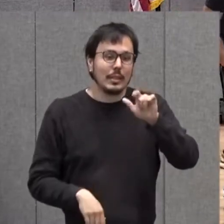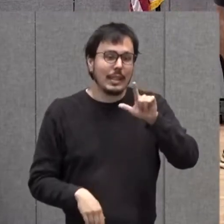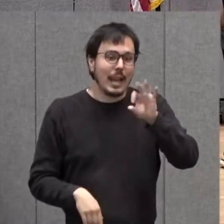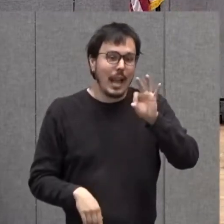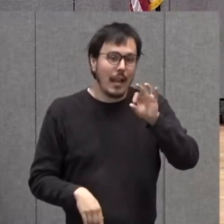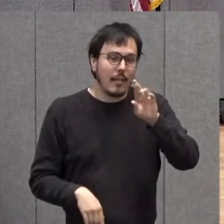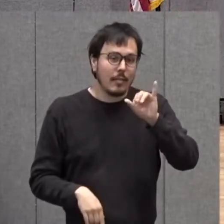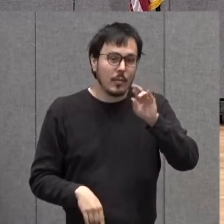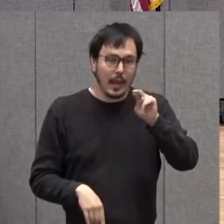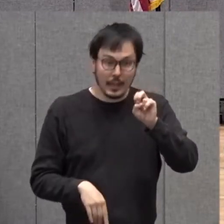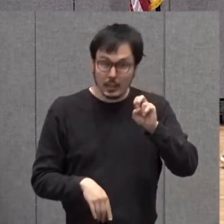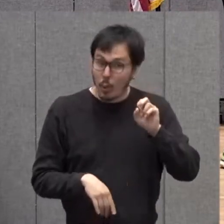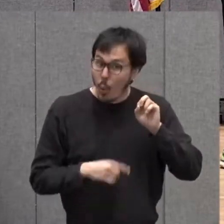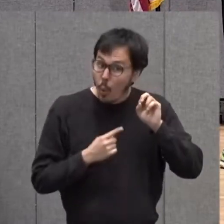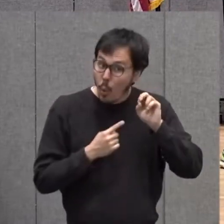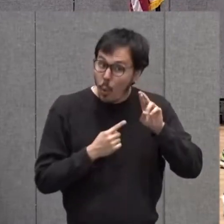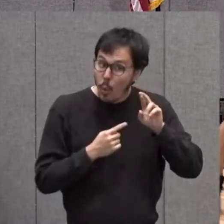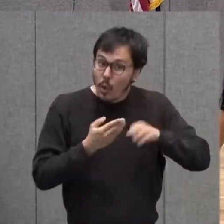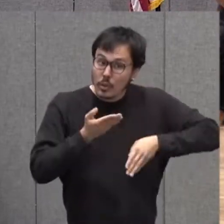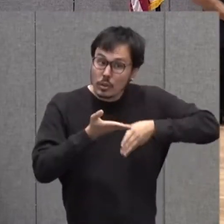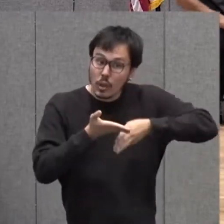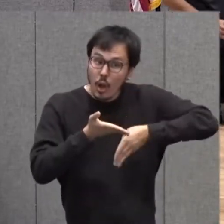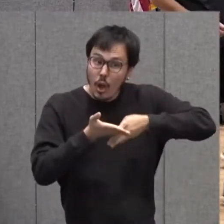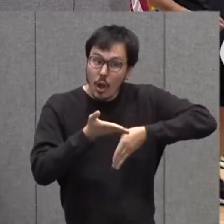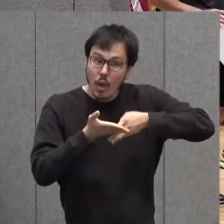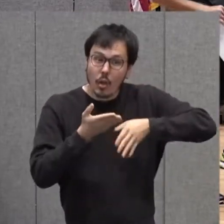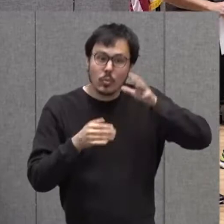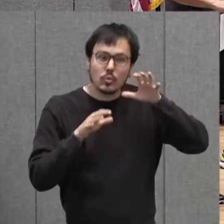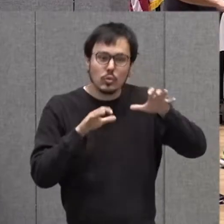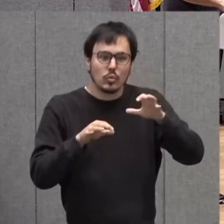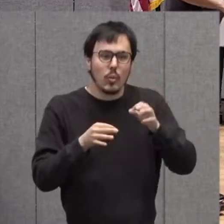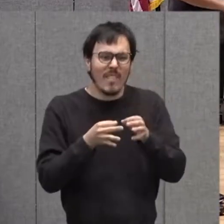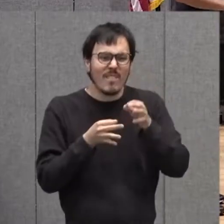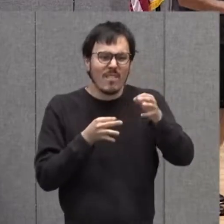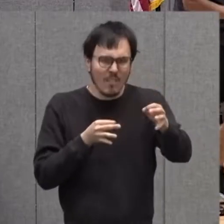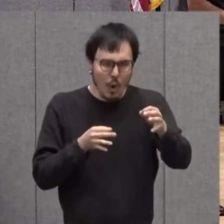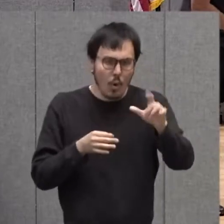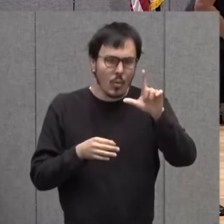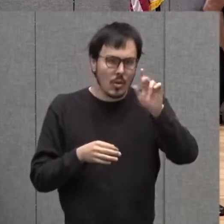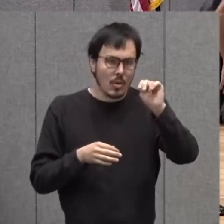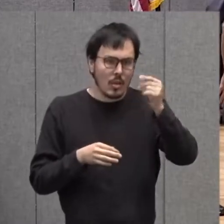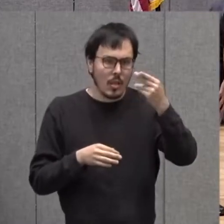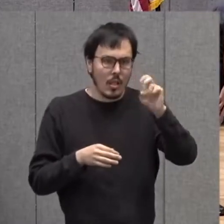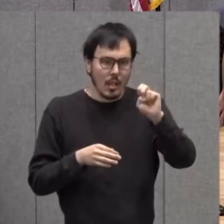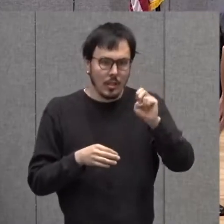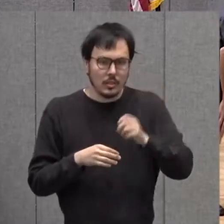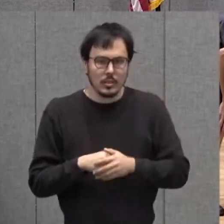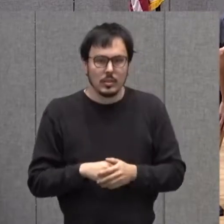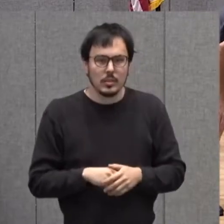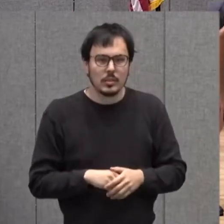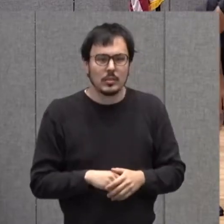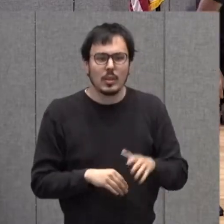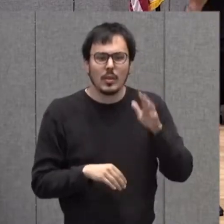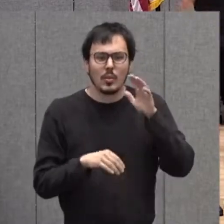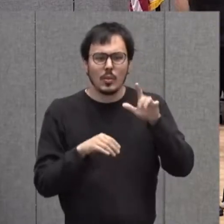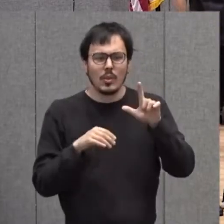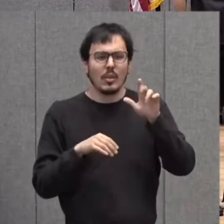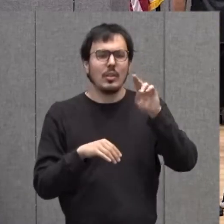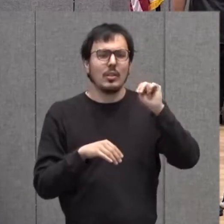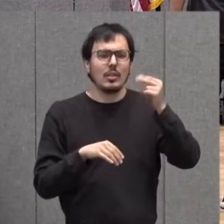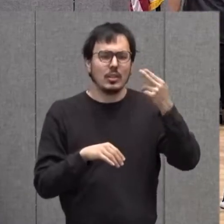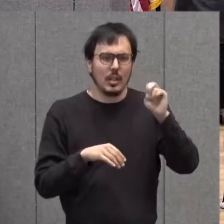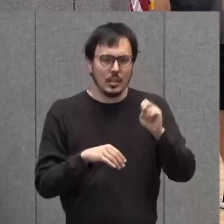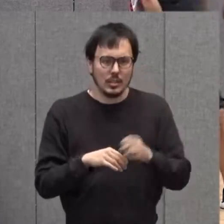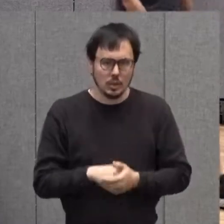like soccer, we are going to do forward lunges. Estocadas hacia adelante, de ese